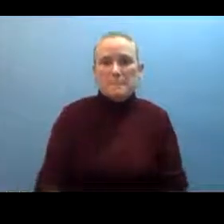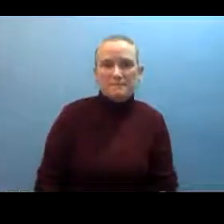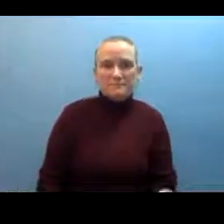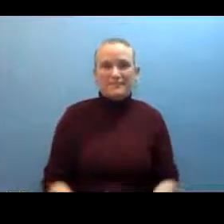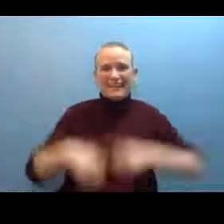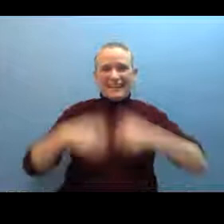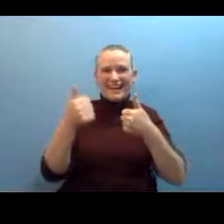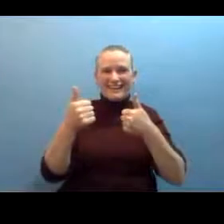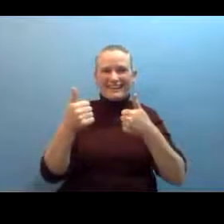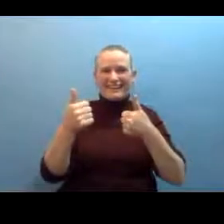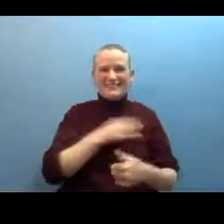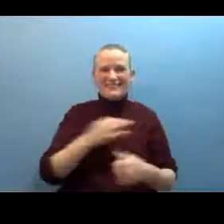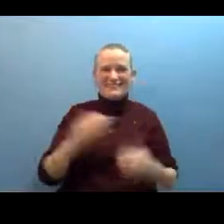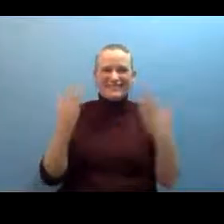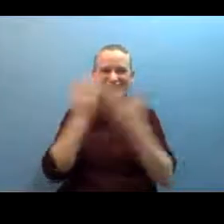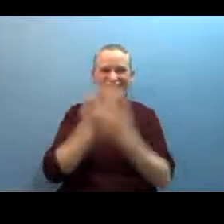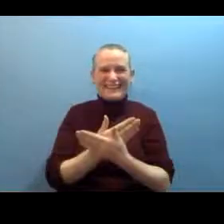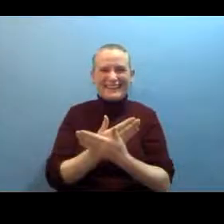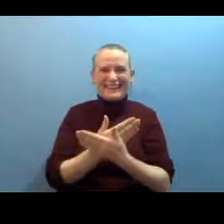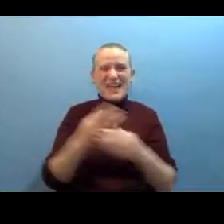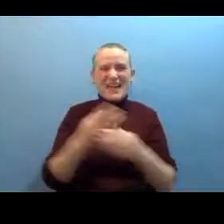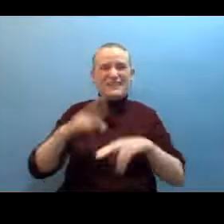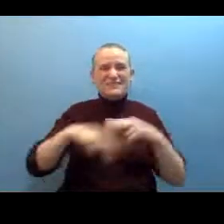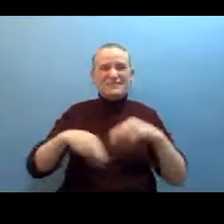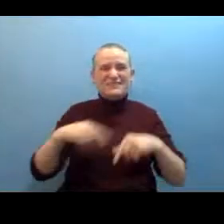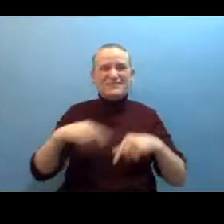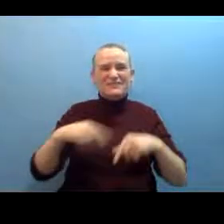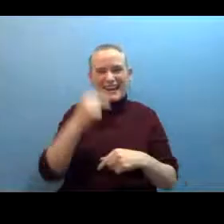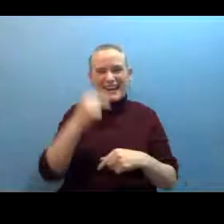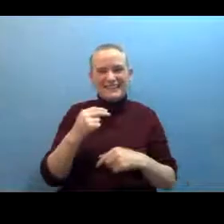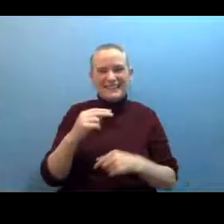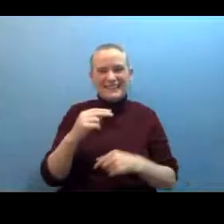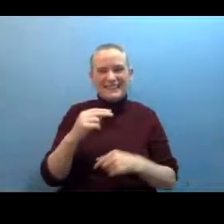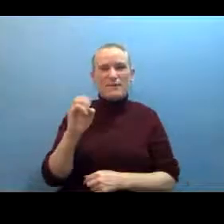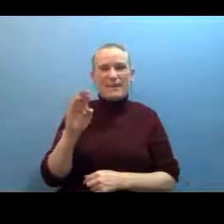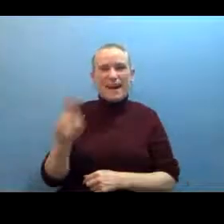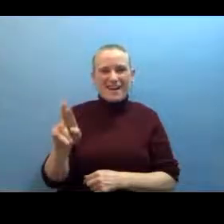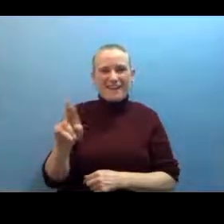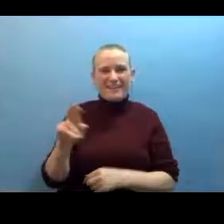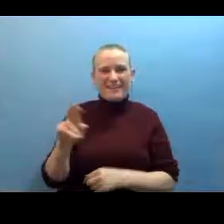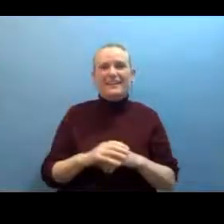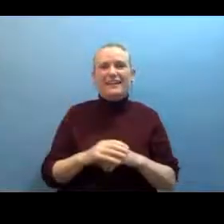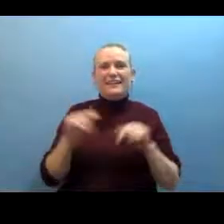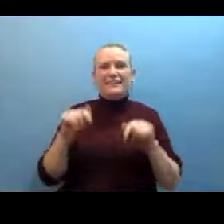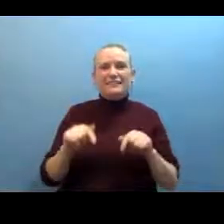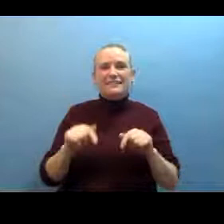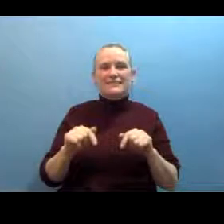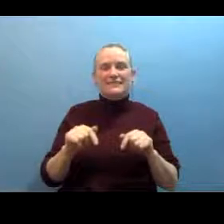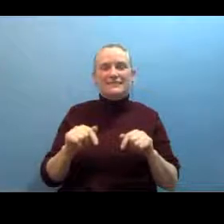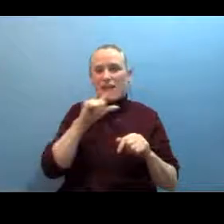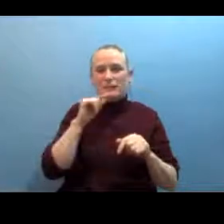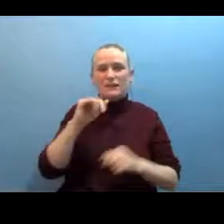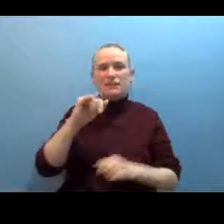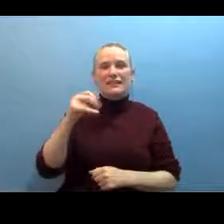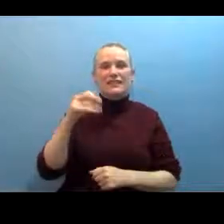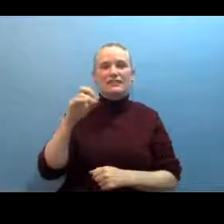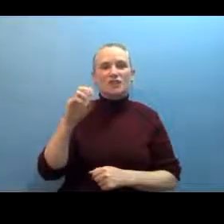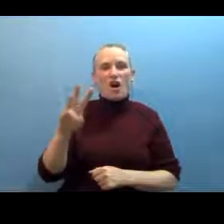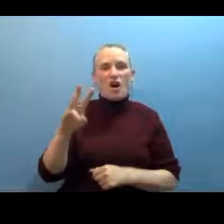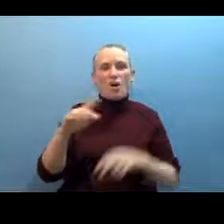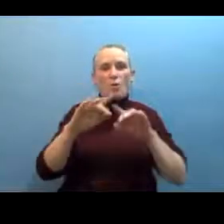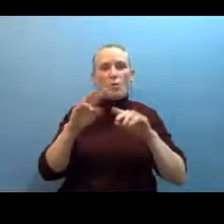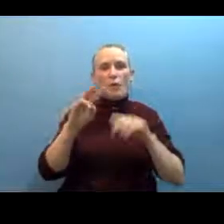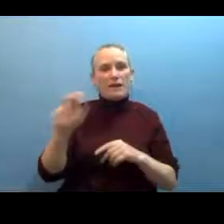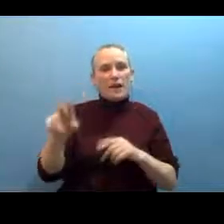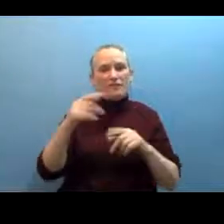Hi, good evening, and welcome to tonight's webinar. This is a Jigsaw webinar for parents, and it's on the